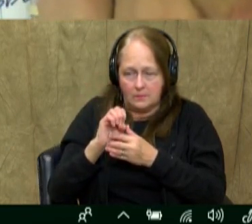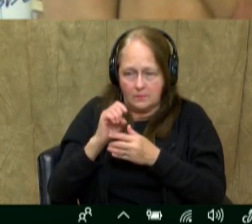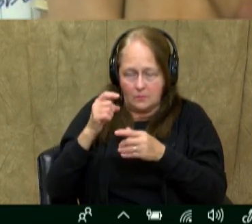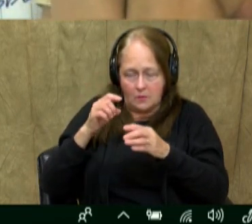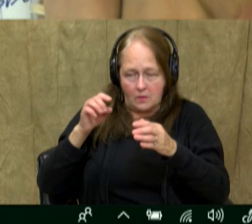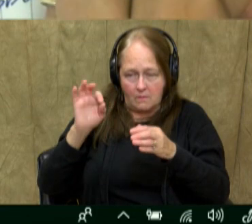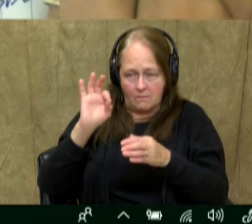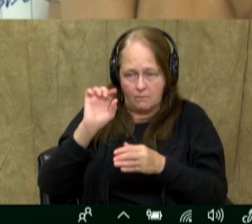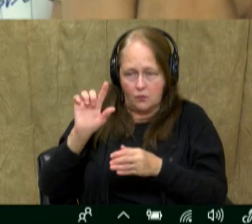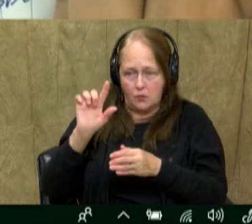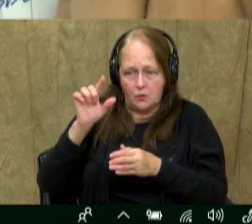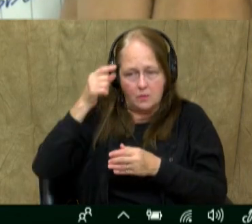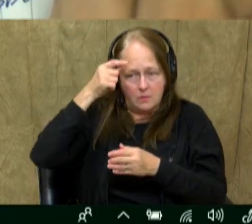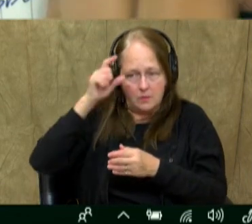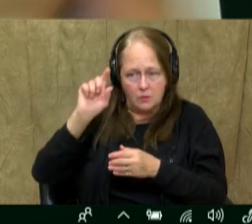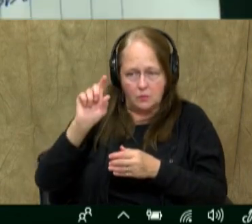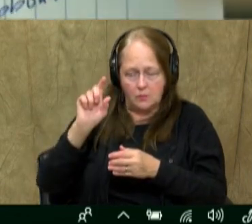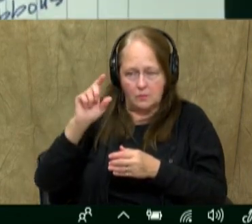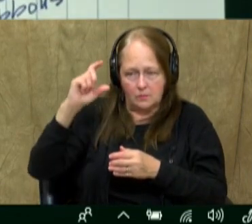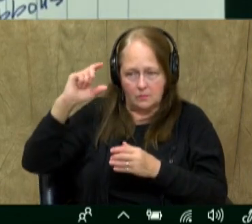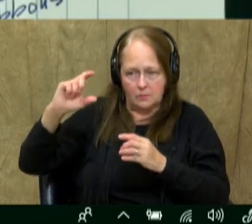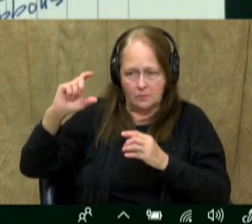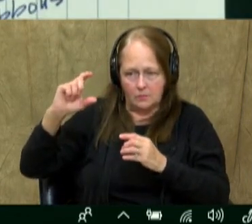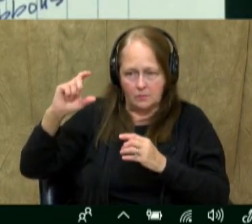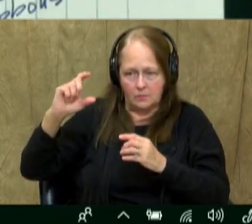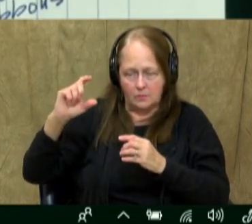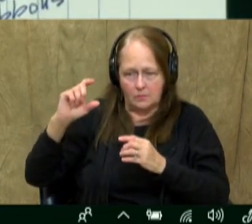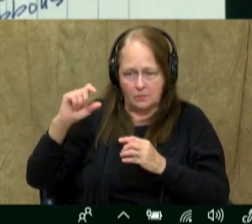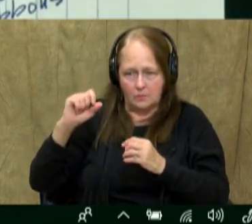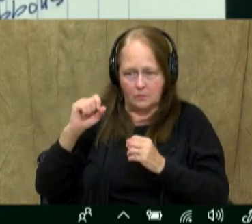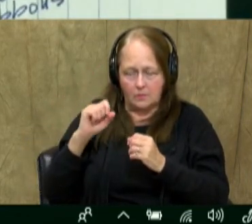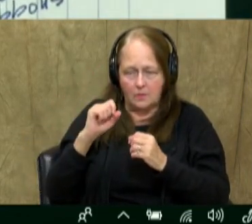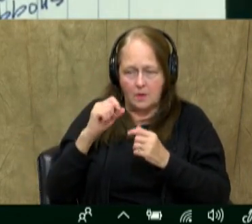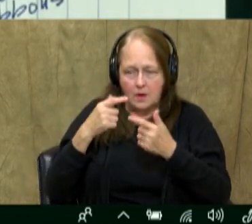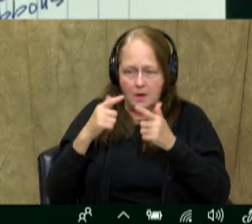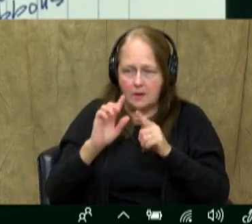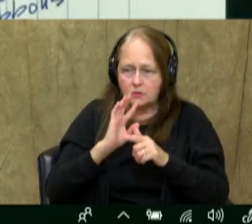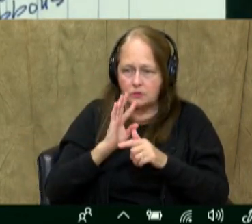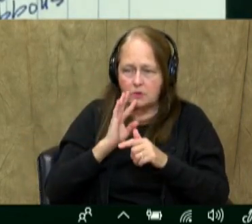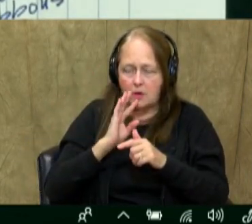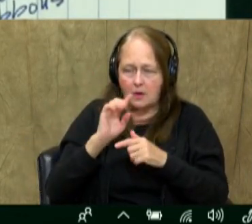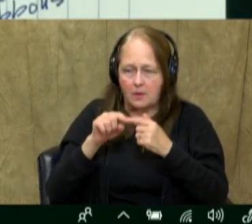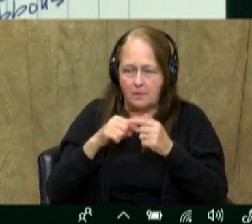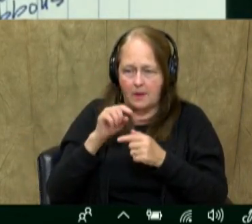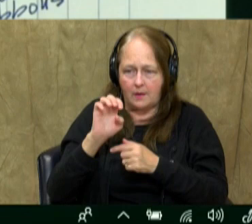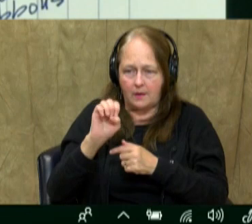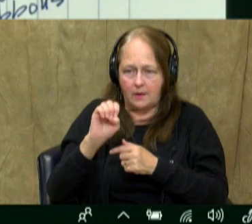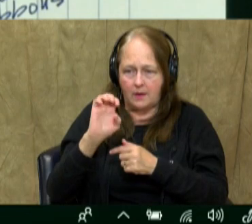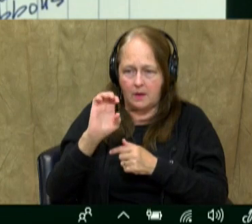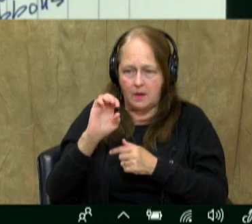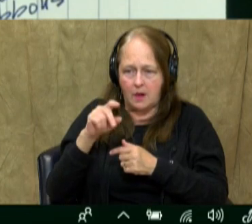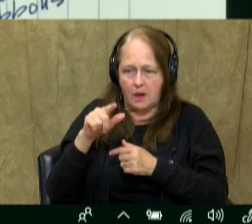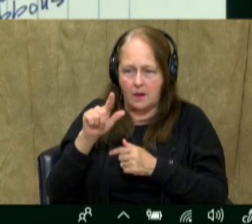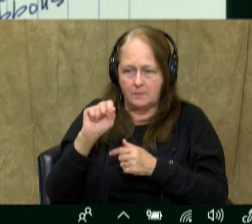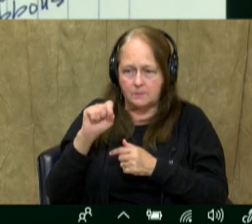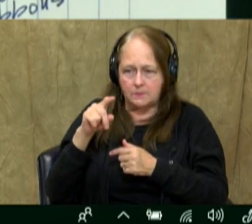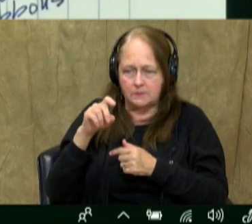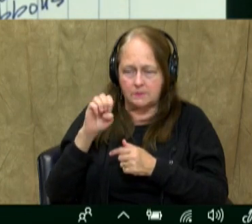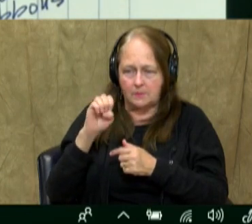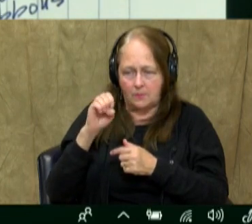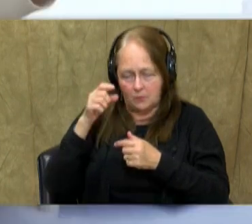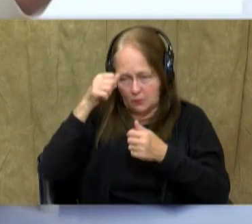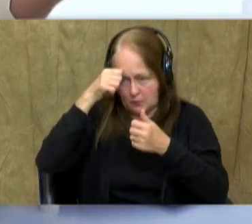is full moon position. So let's talk about eclipses. You may